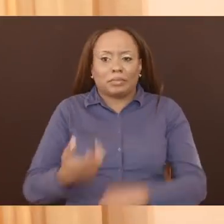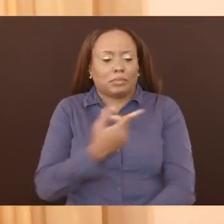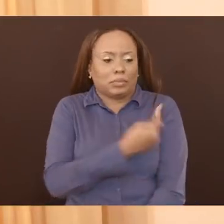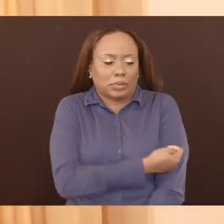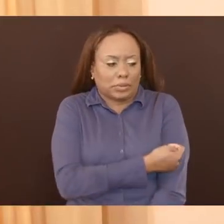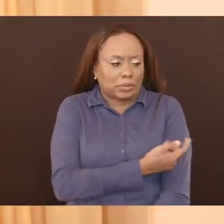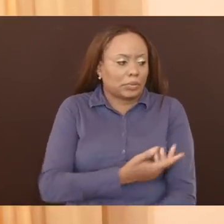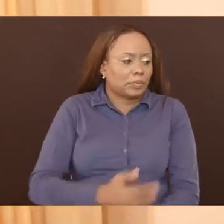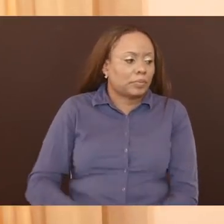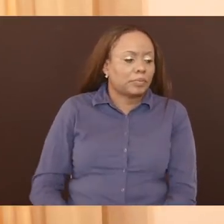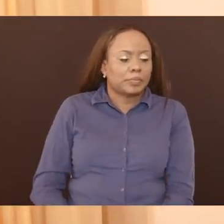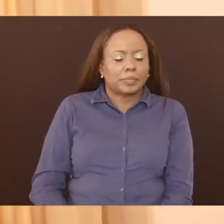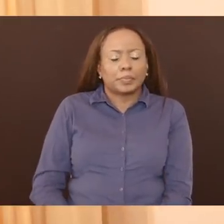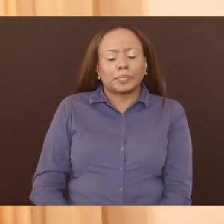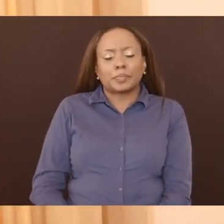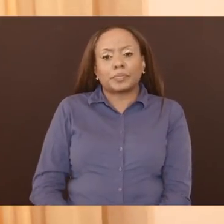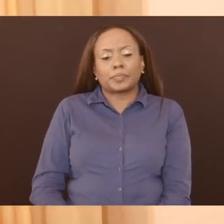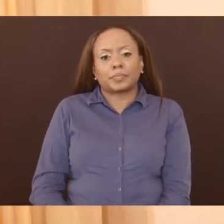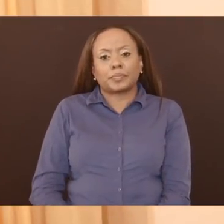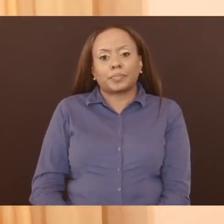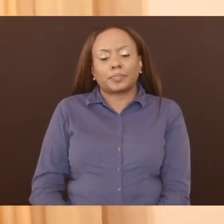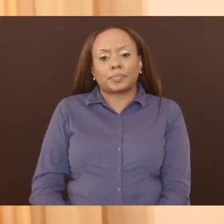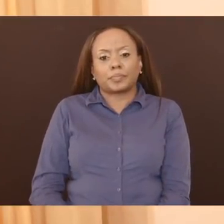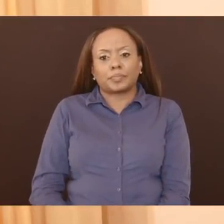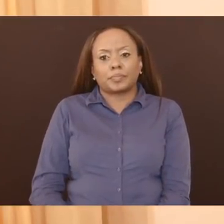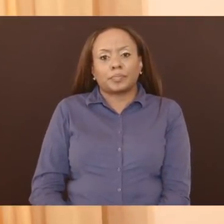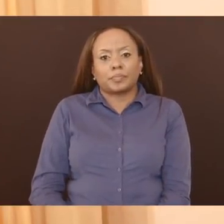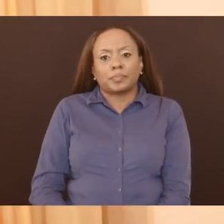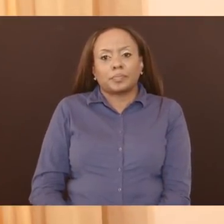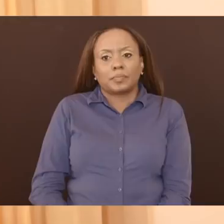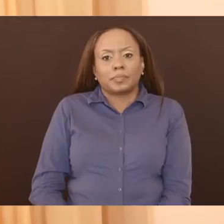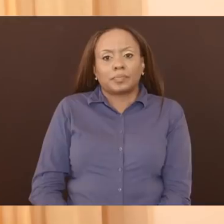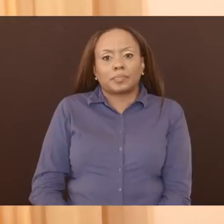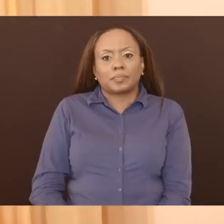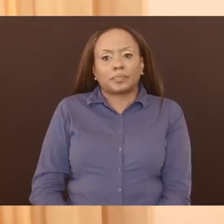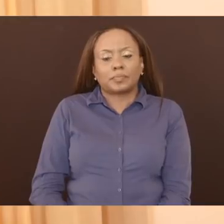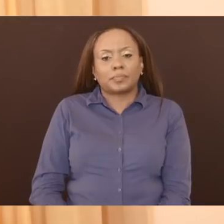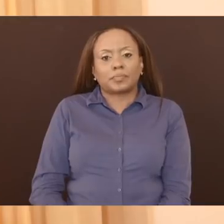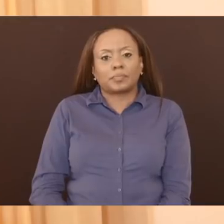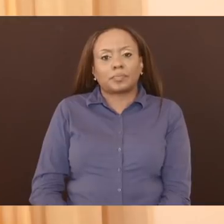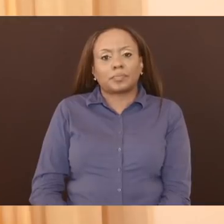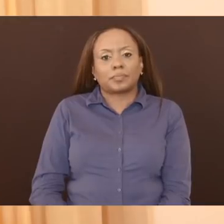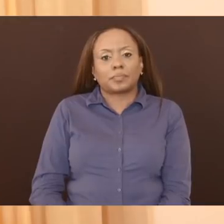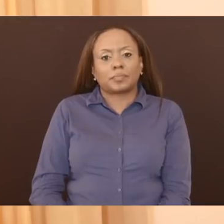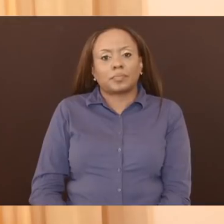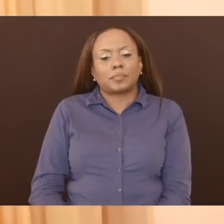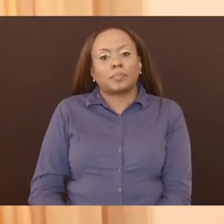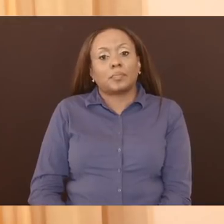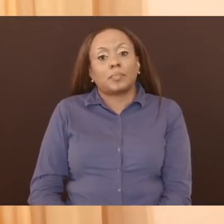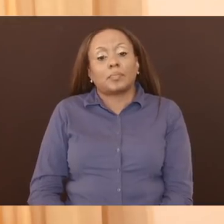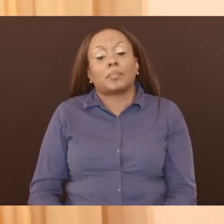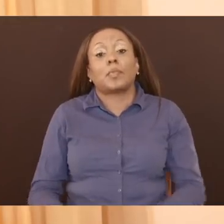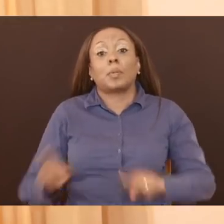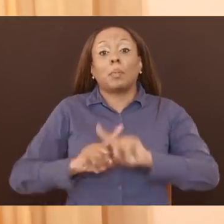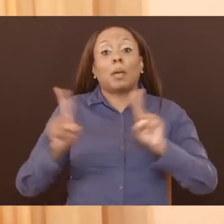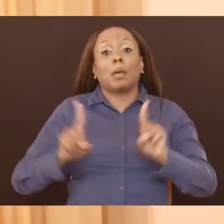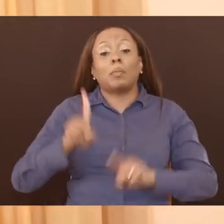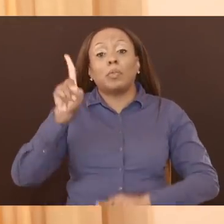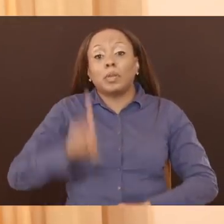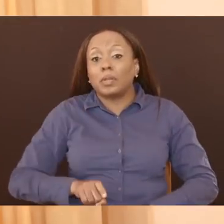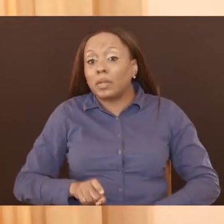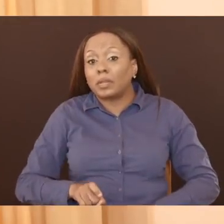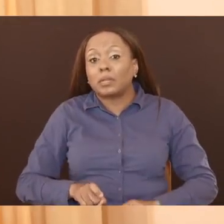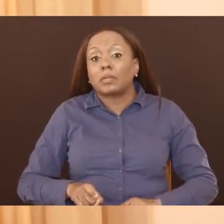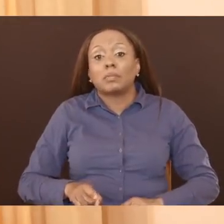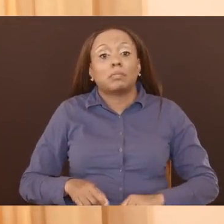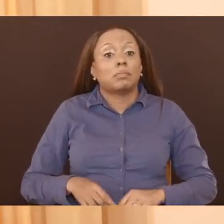beginning? We need to have as many Barbadians take it as humanly possible. And those Barbadians are in different age